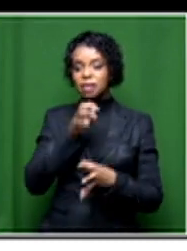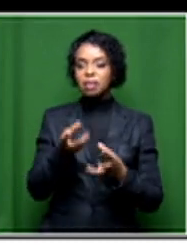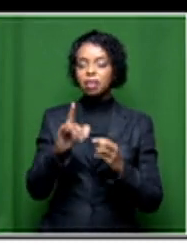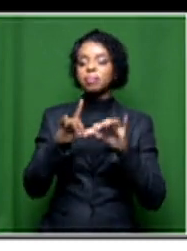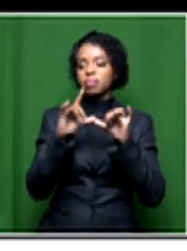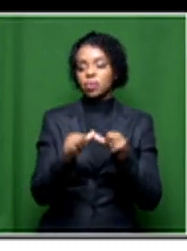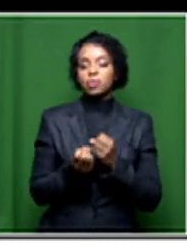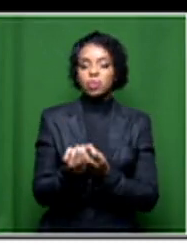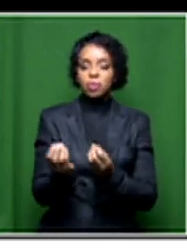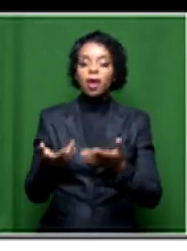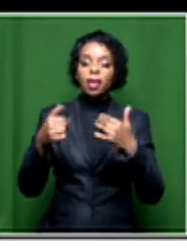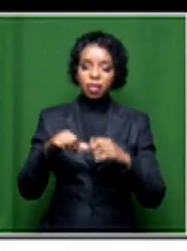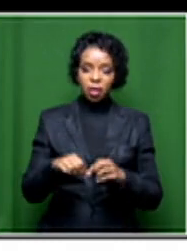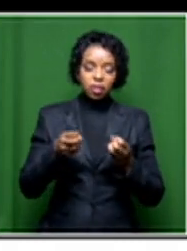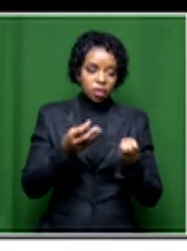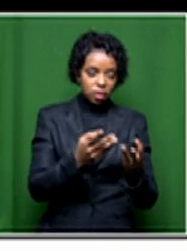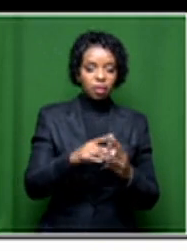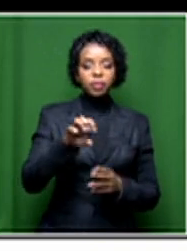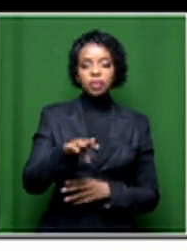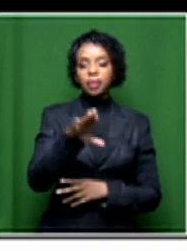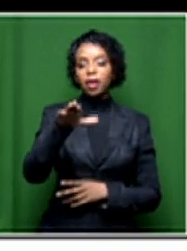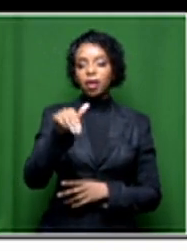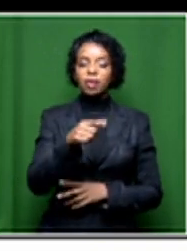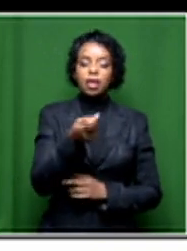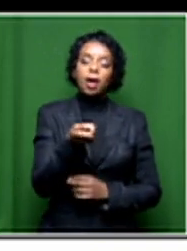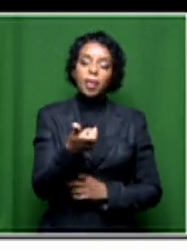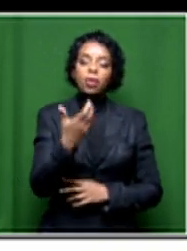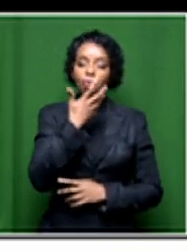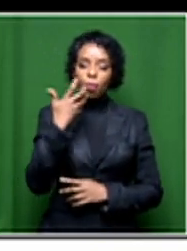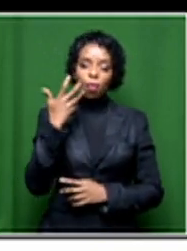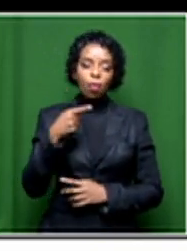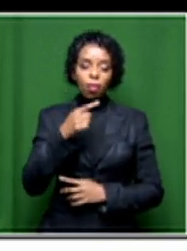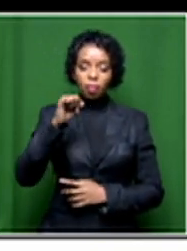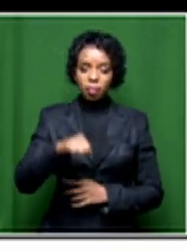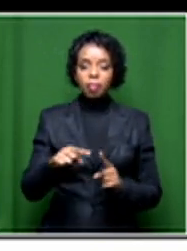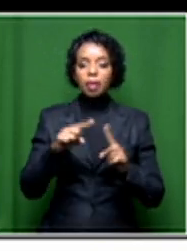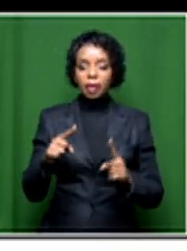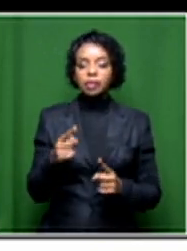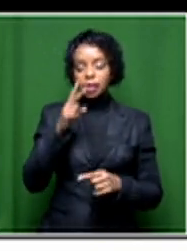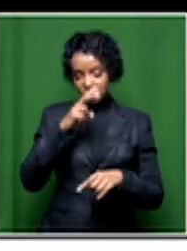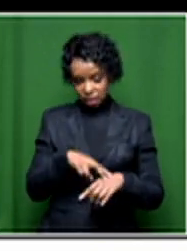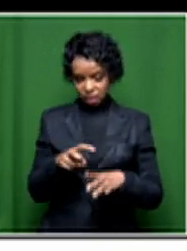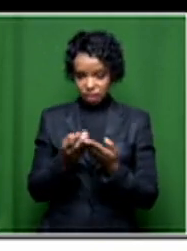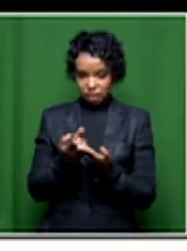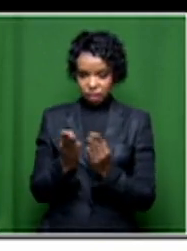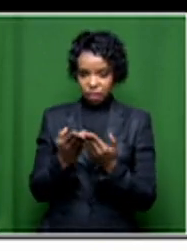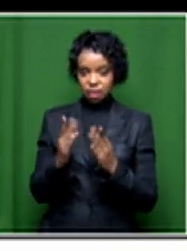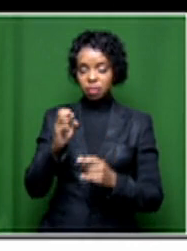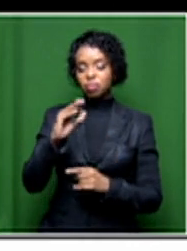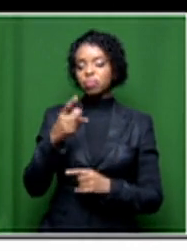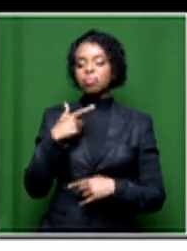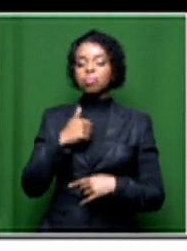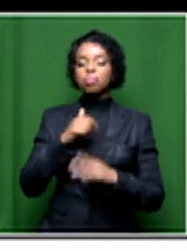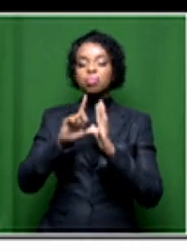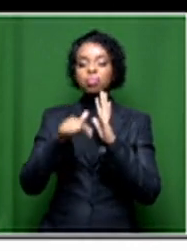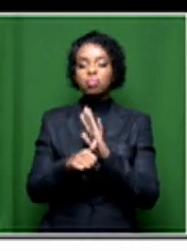in countries like South Africa, where it's a bit more warmer, there's also a need for products like these. So I went to my studio and I